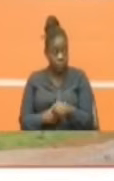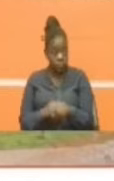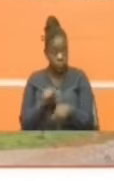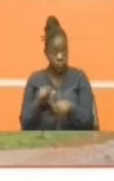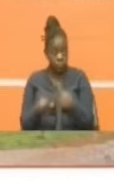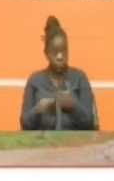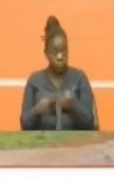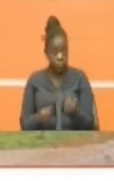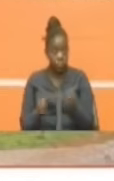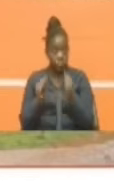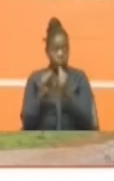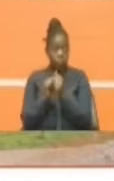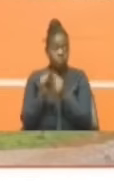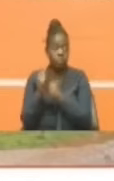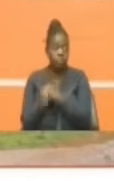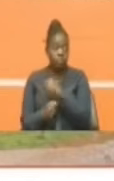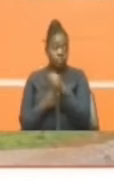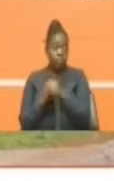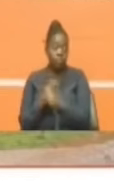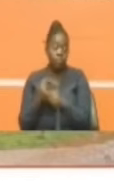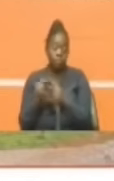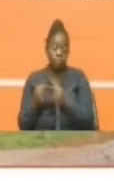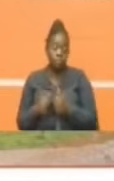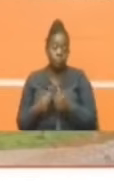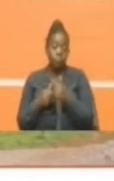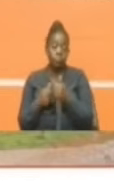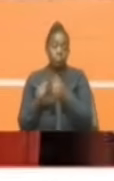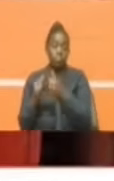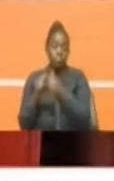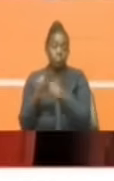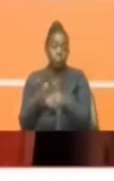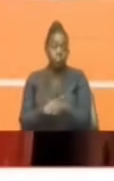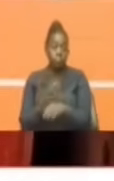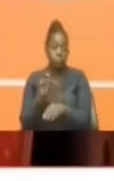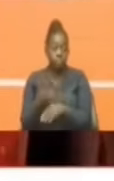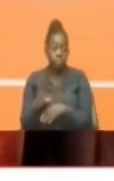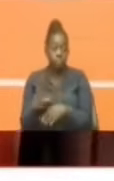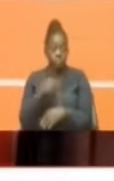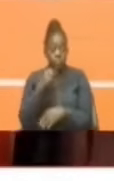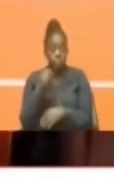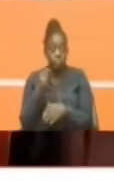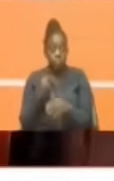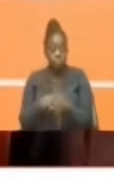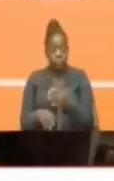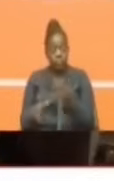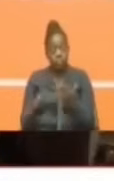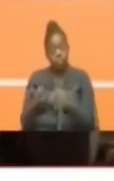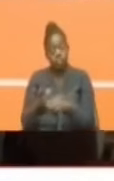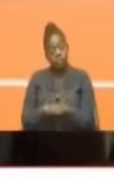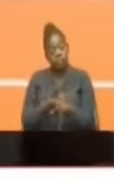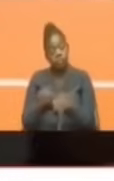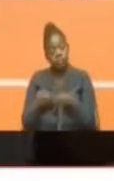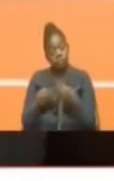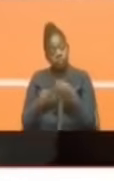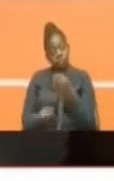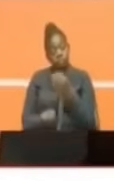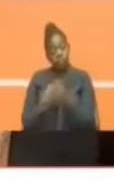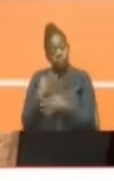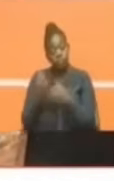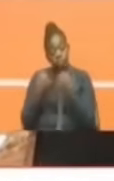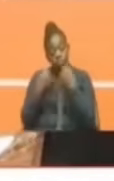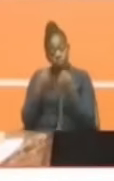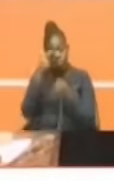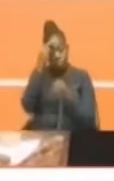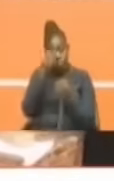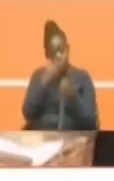erisoba mu myaka 10 tutambulidde wamu ne bukedde TV Salongo Mbuga ategeeza nti bukedde mwadde omwaganya okumanyisa banna Uganda